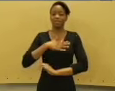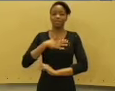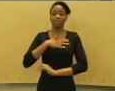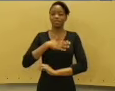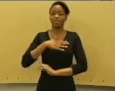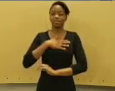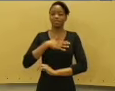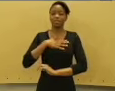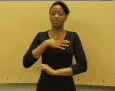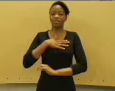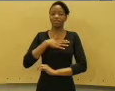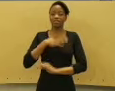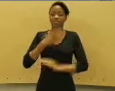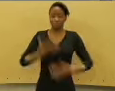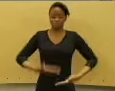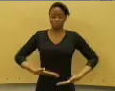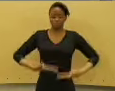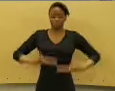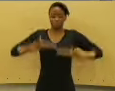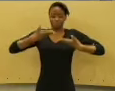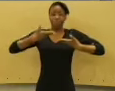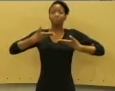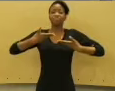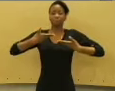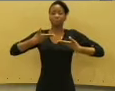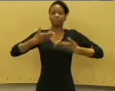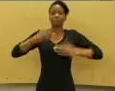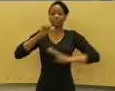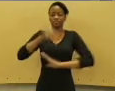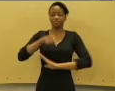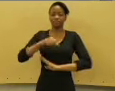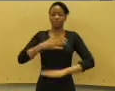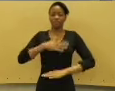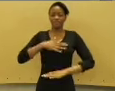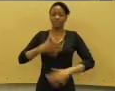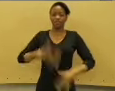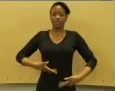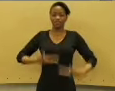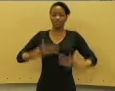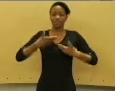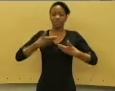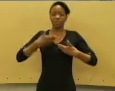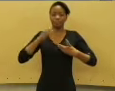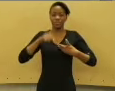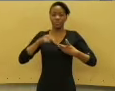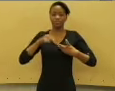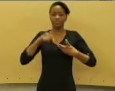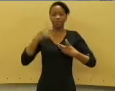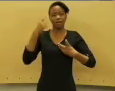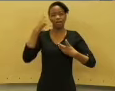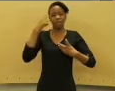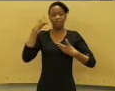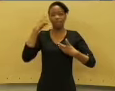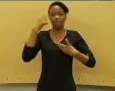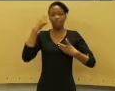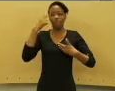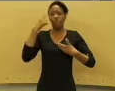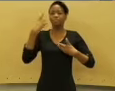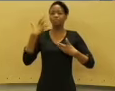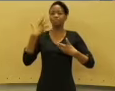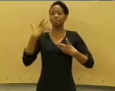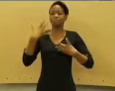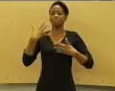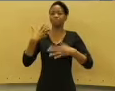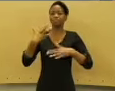with my upper body, I should be able to maybe retrain my nerves and sensitize them